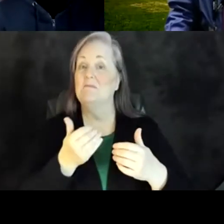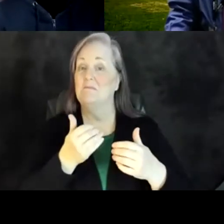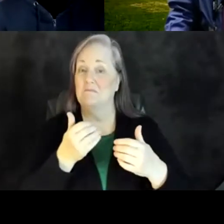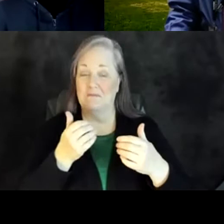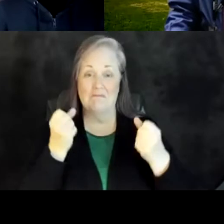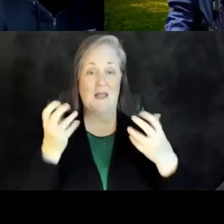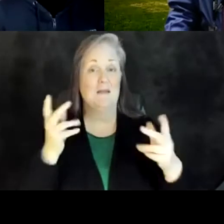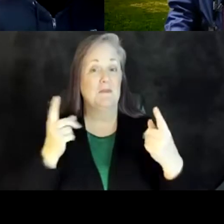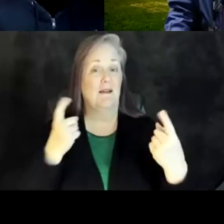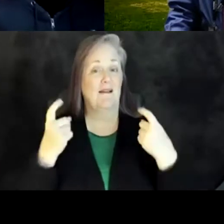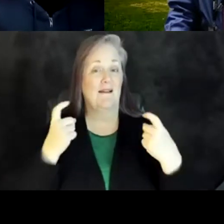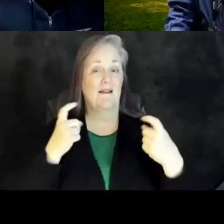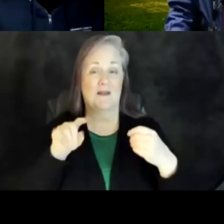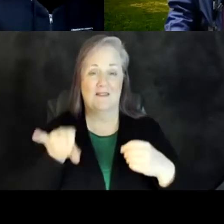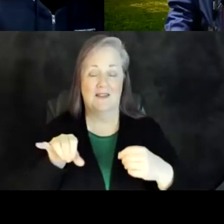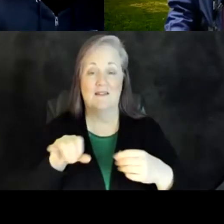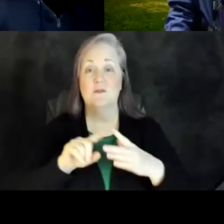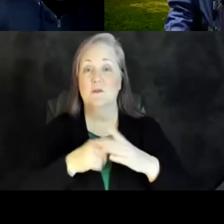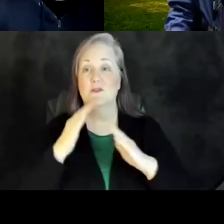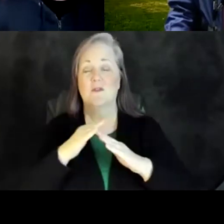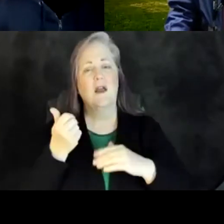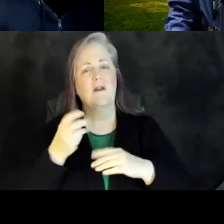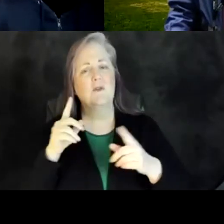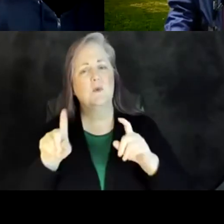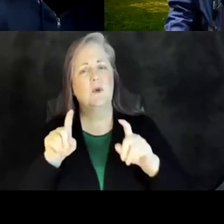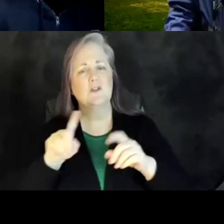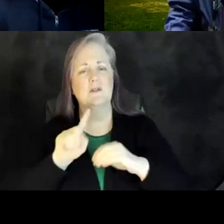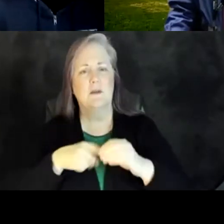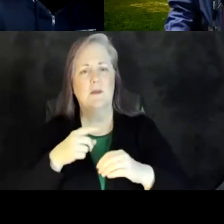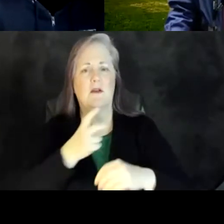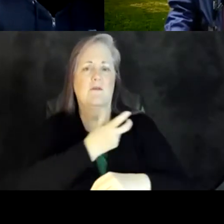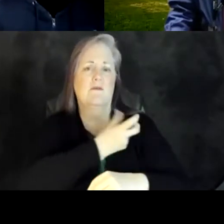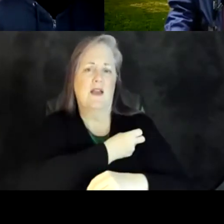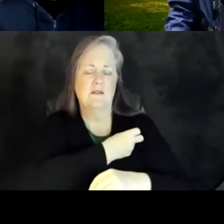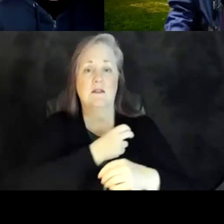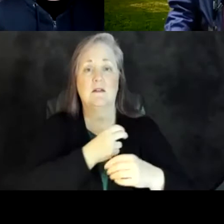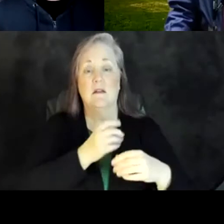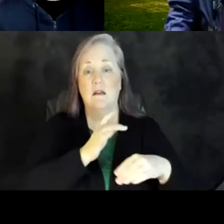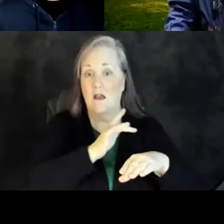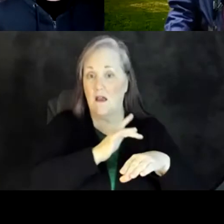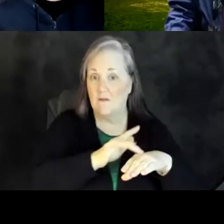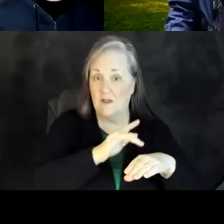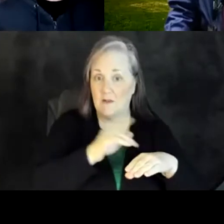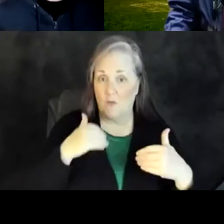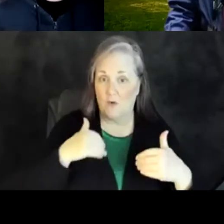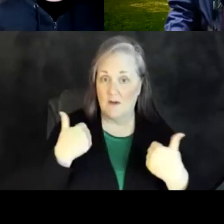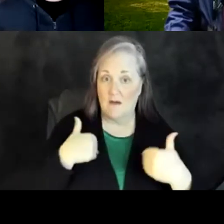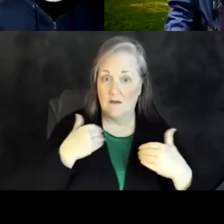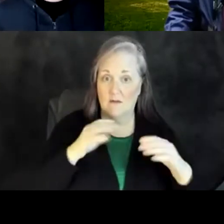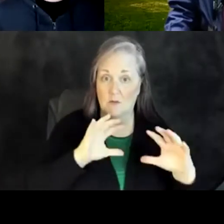tonight. So we'll start at the top. We have a couple questions in particular about vaccine availability for younger